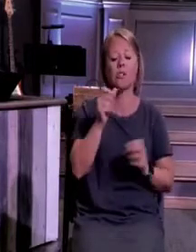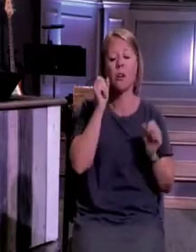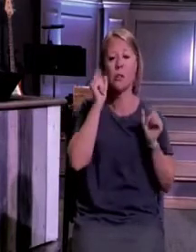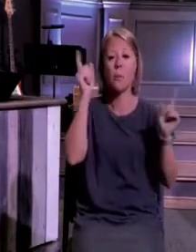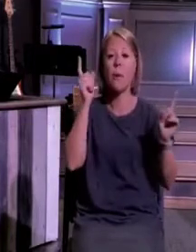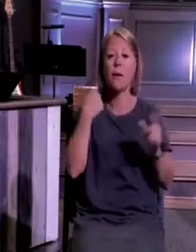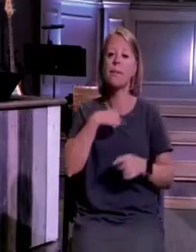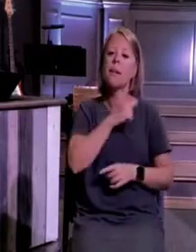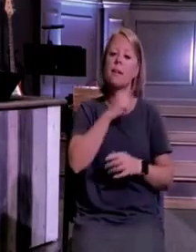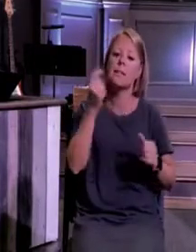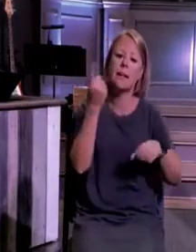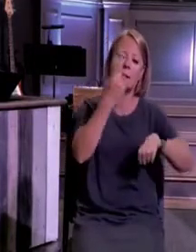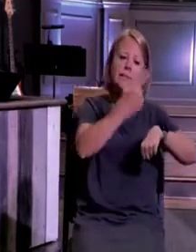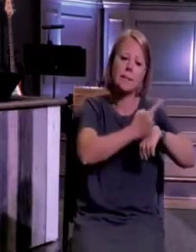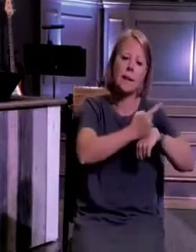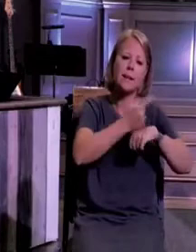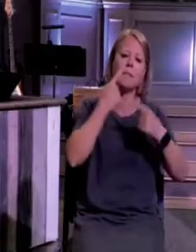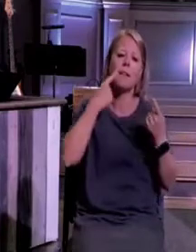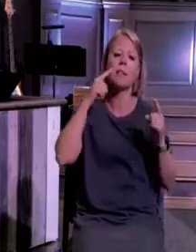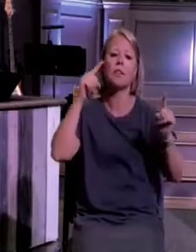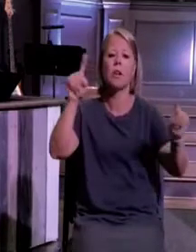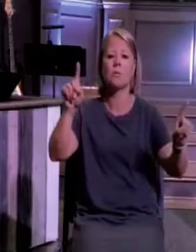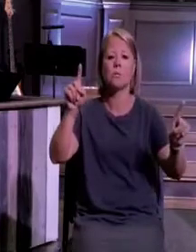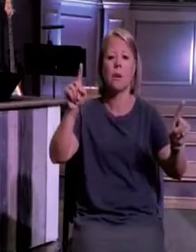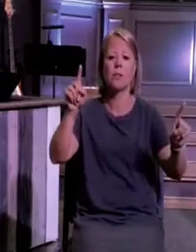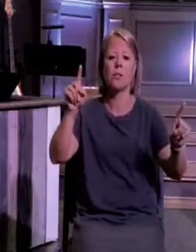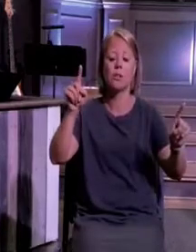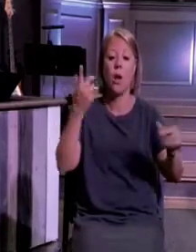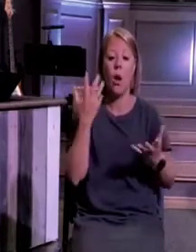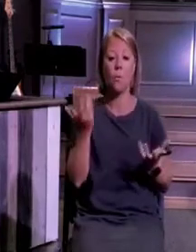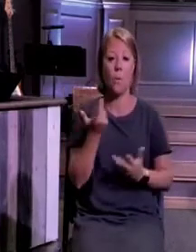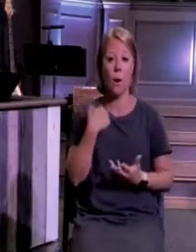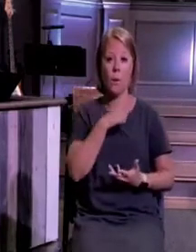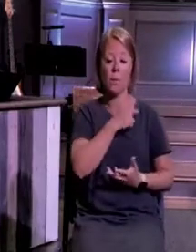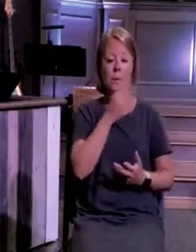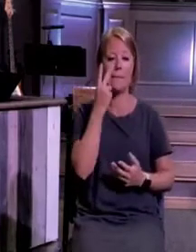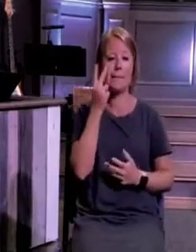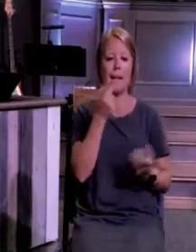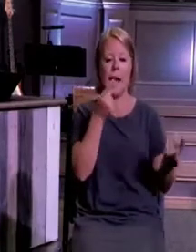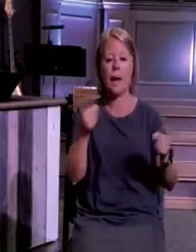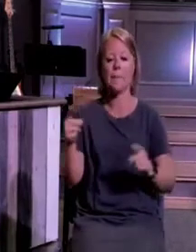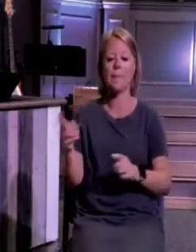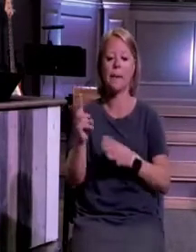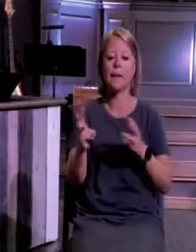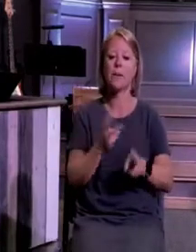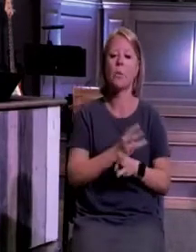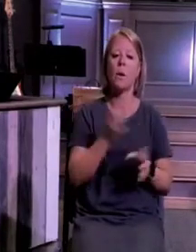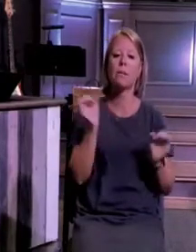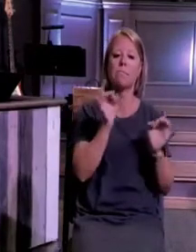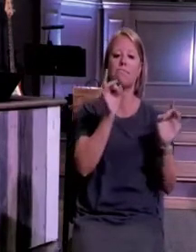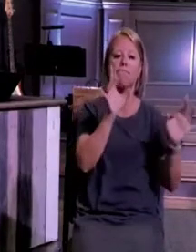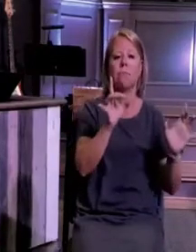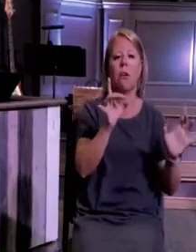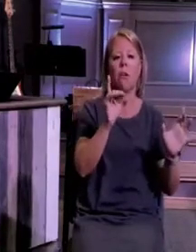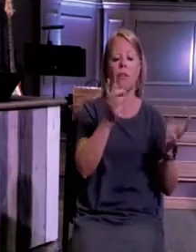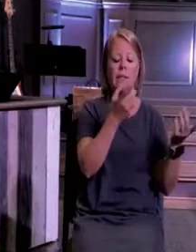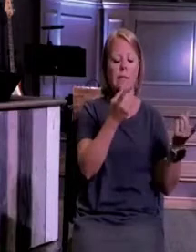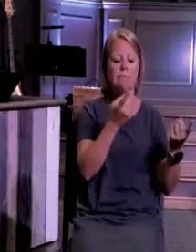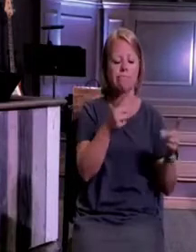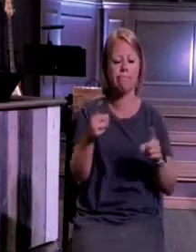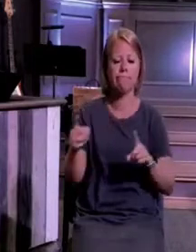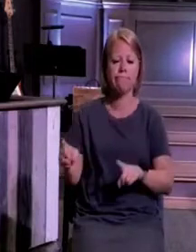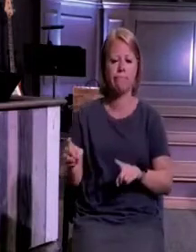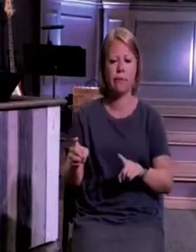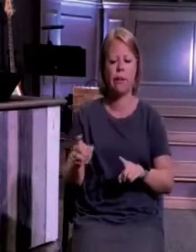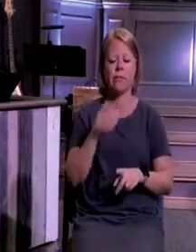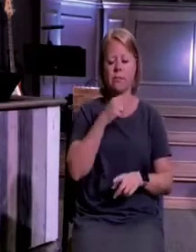day and the declaration of what we see happening in the world, the decay that's going on. It should